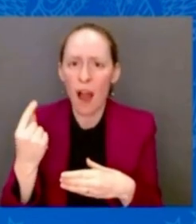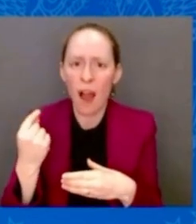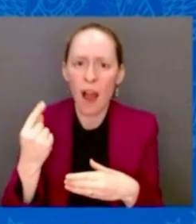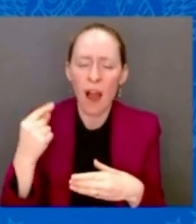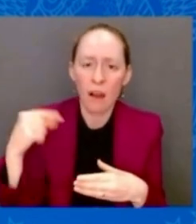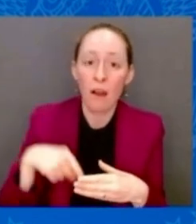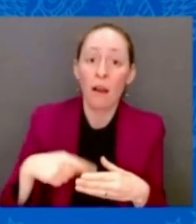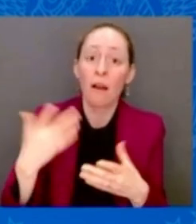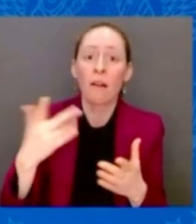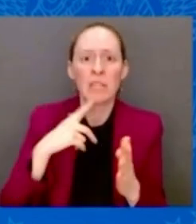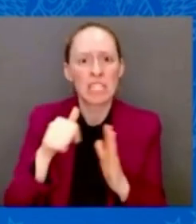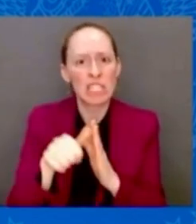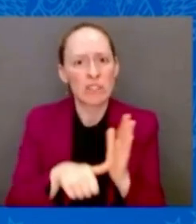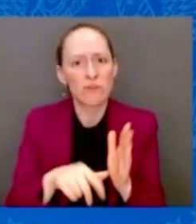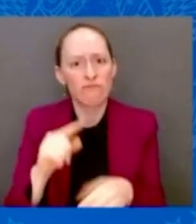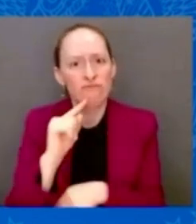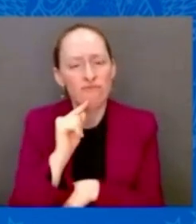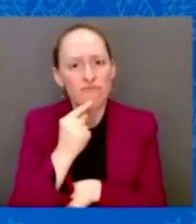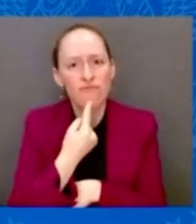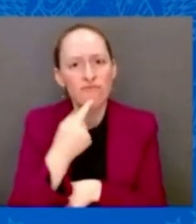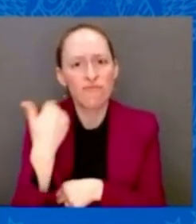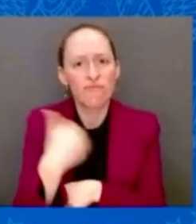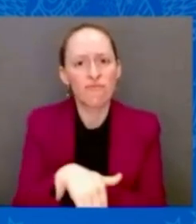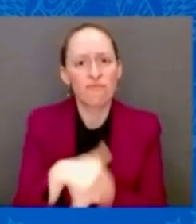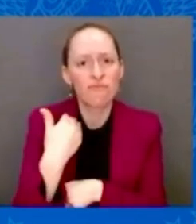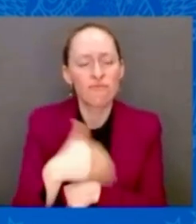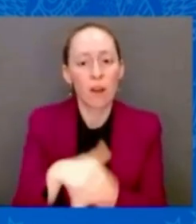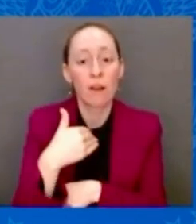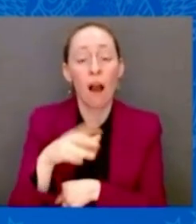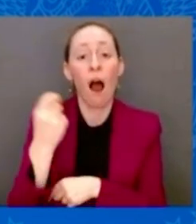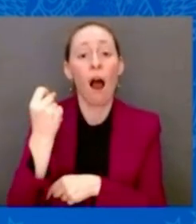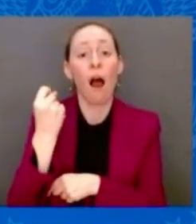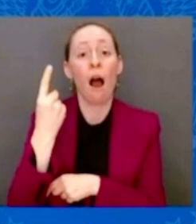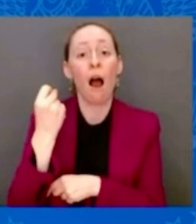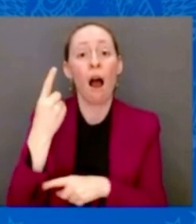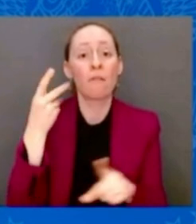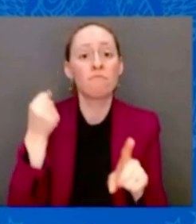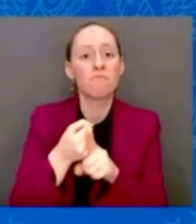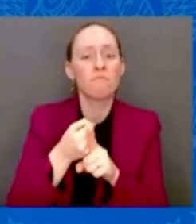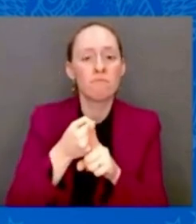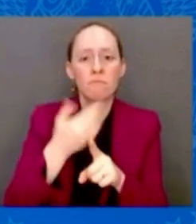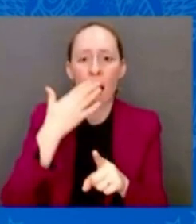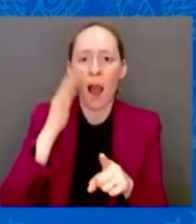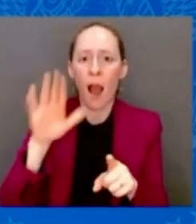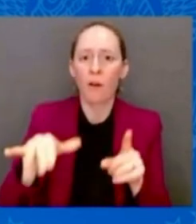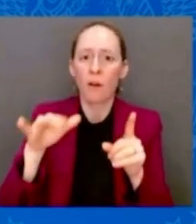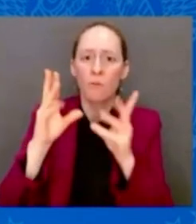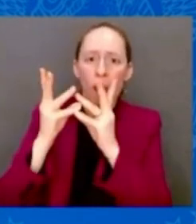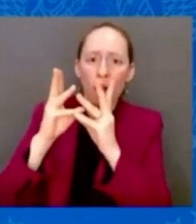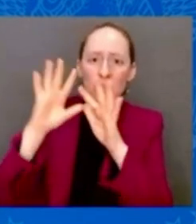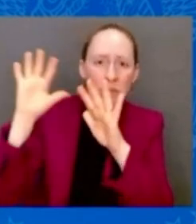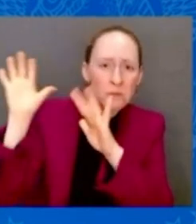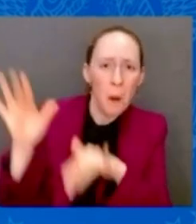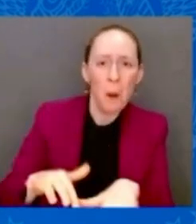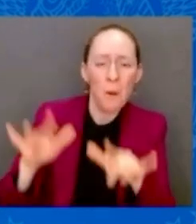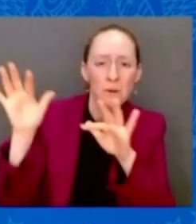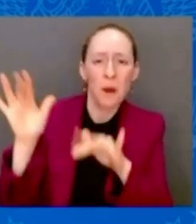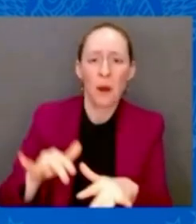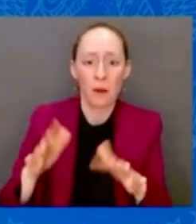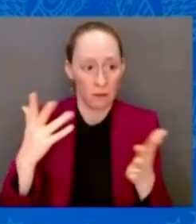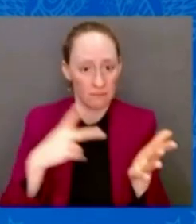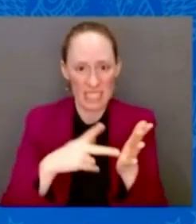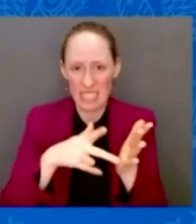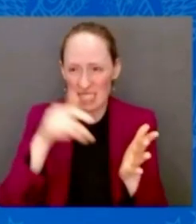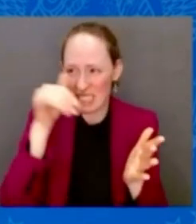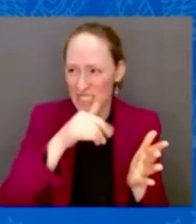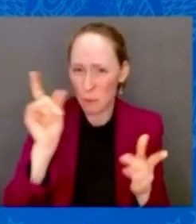best doc that was around, who was down at Walter Reed, because he had operated on so many folks. And I couldn't get down. The president, the